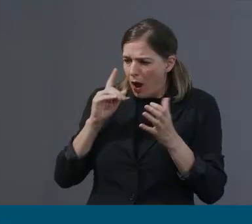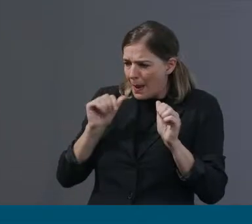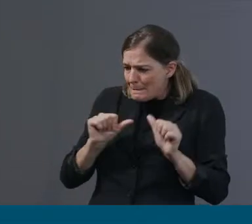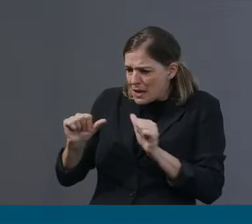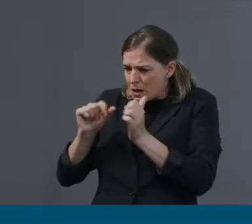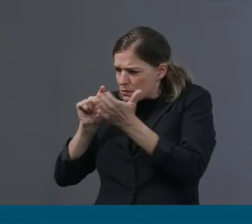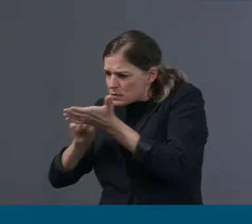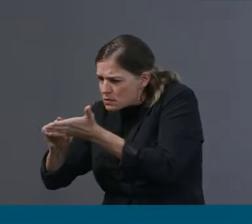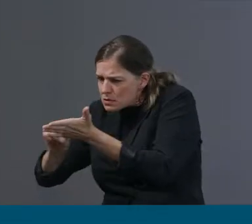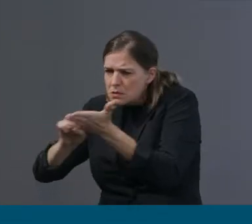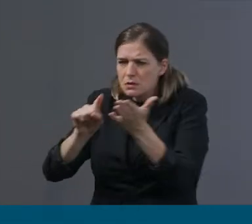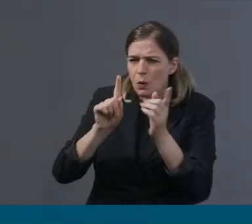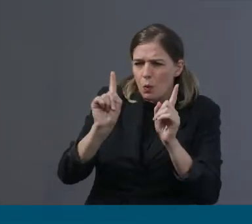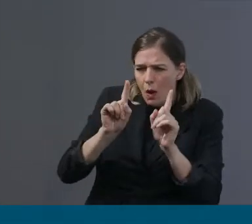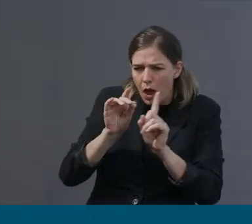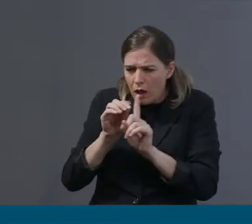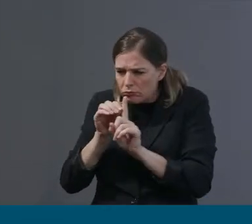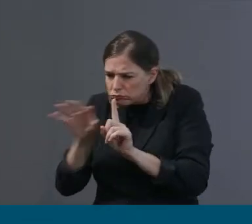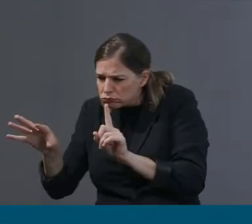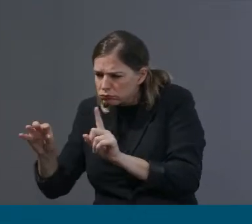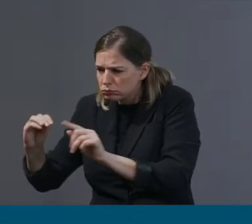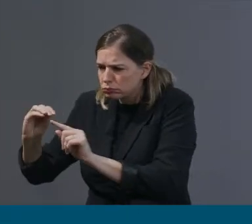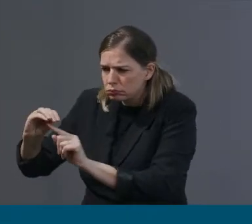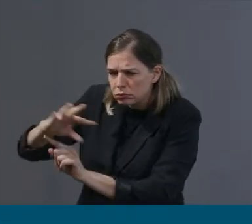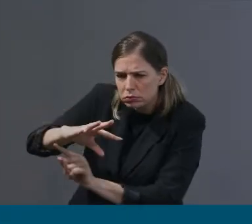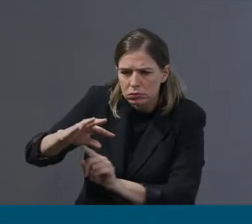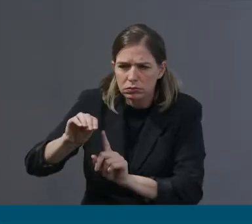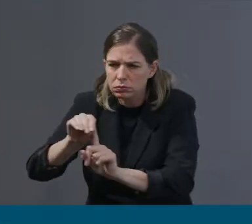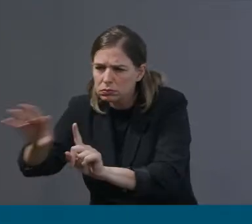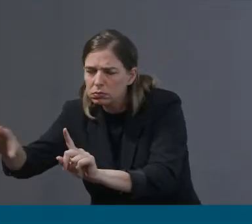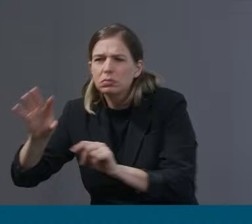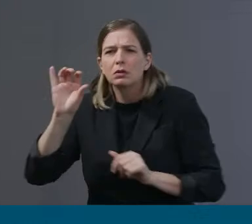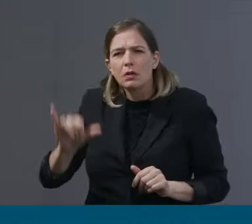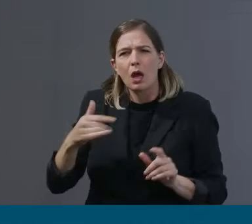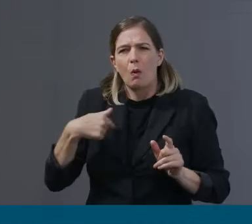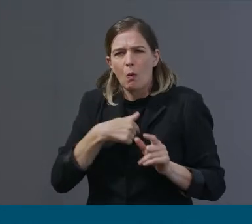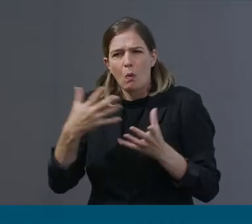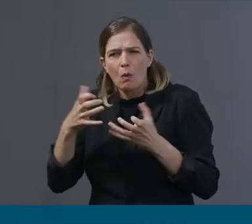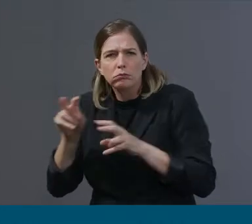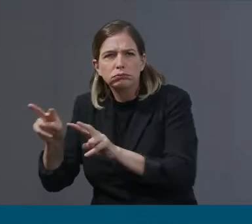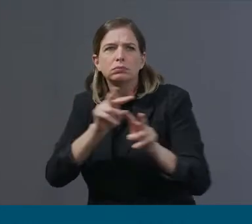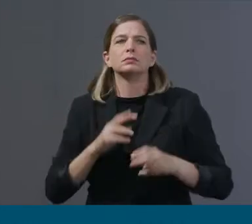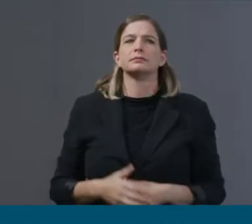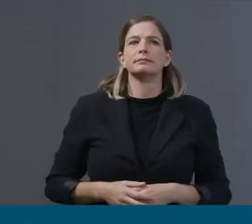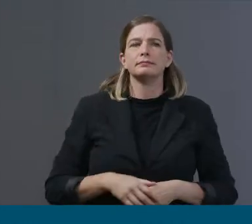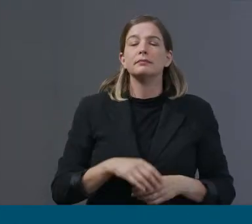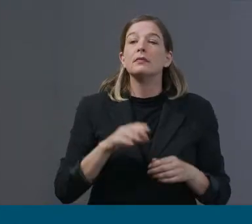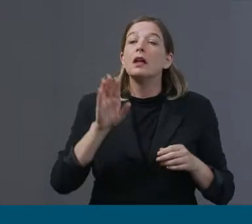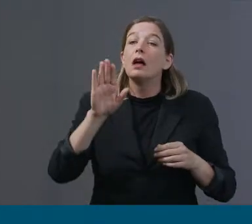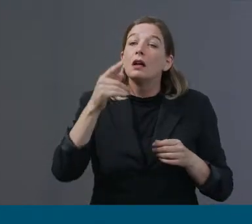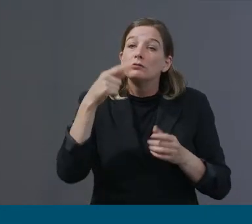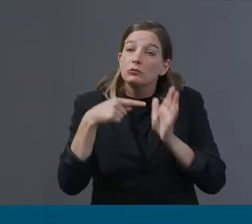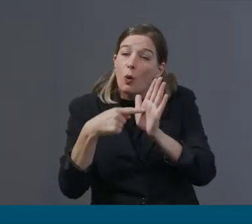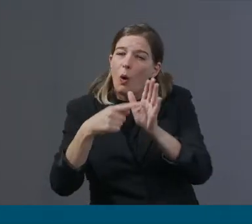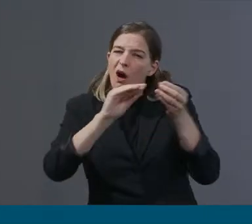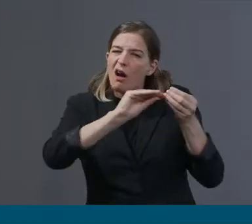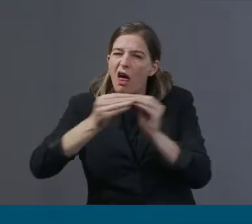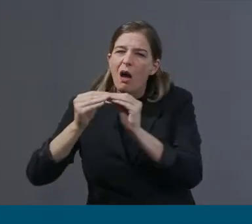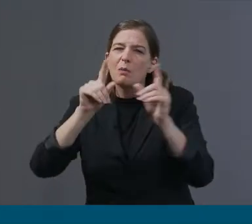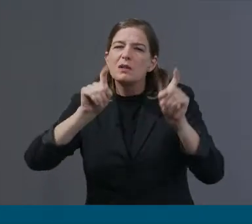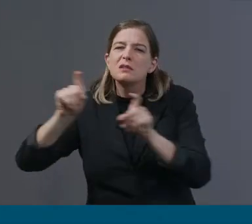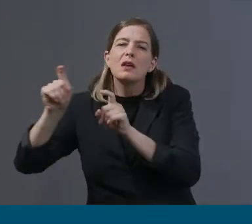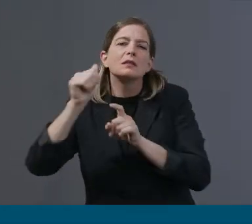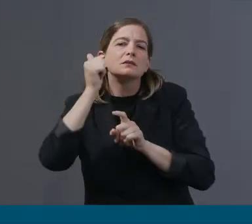This is our testing by day in Arizona. We've had a testing blitz that kicked off on April 27th.